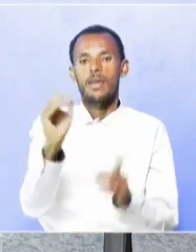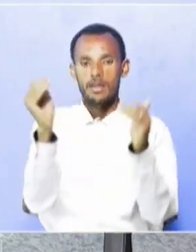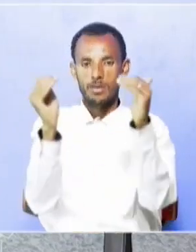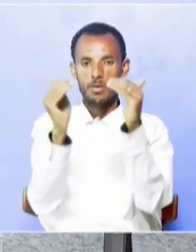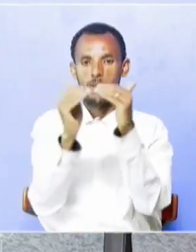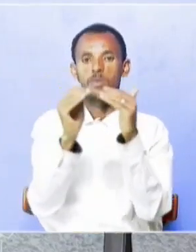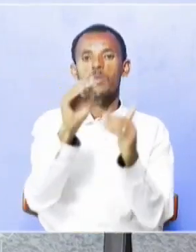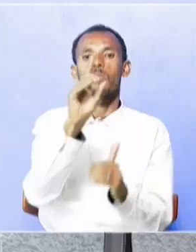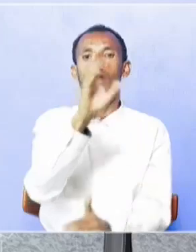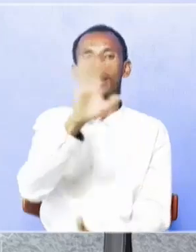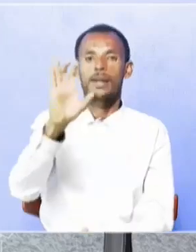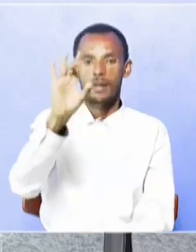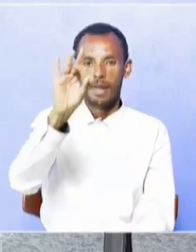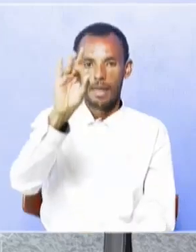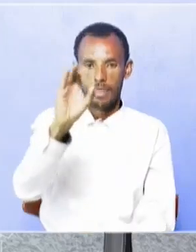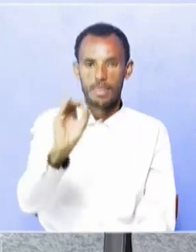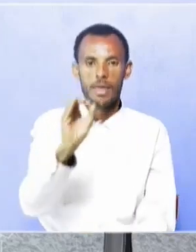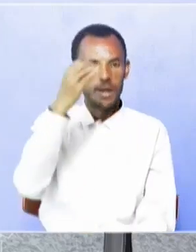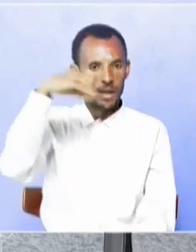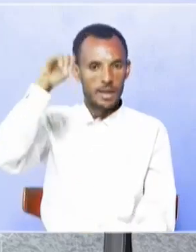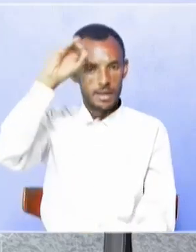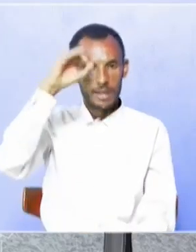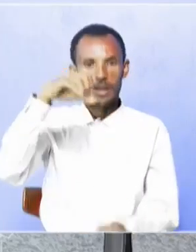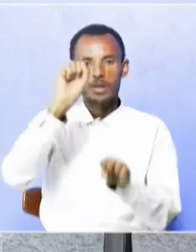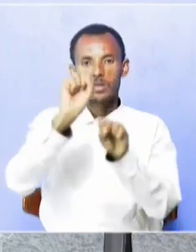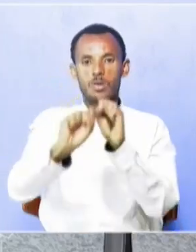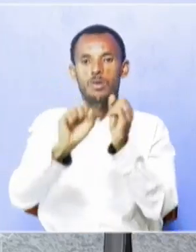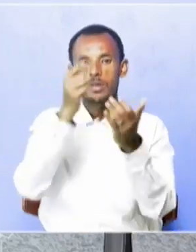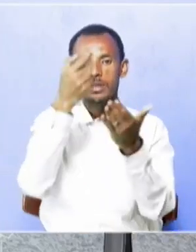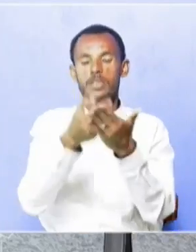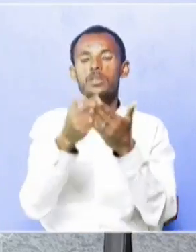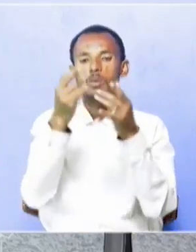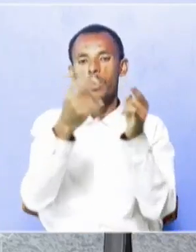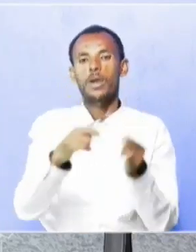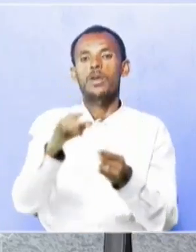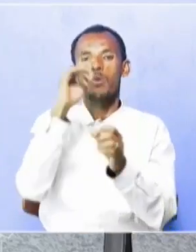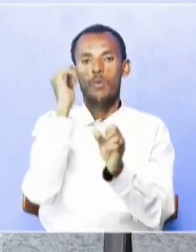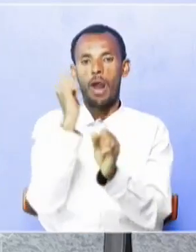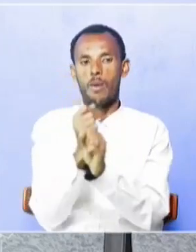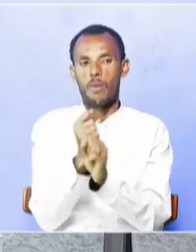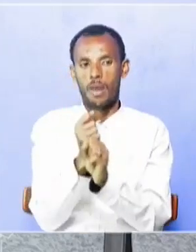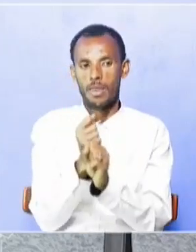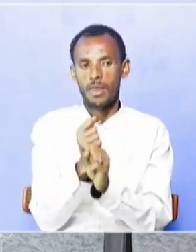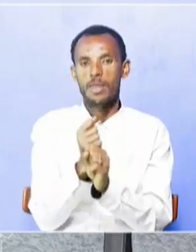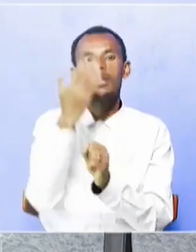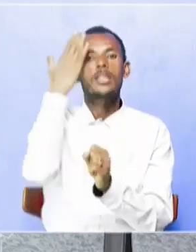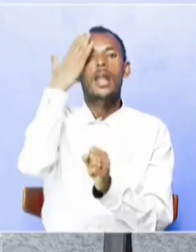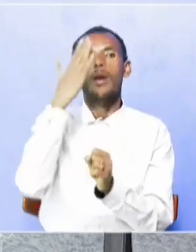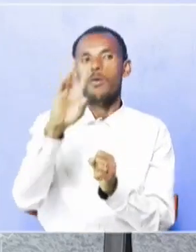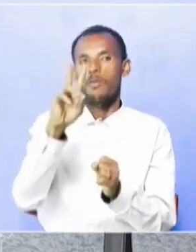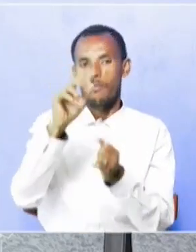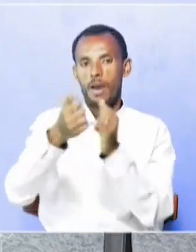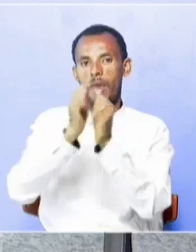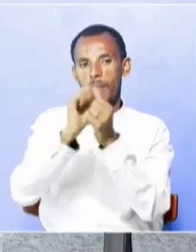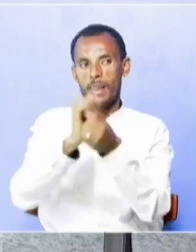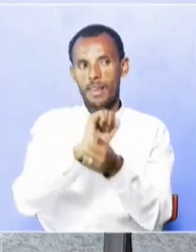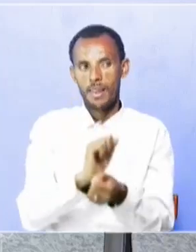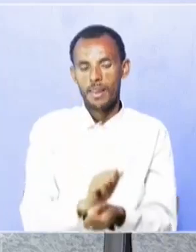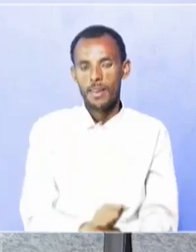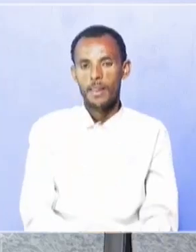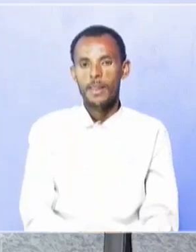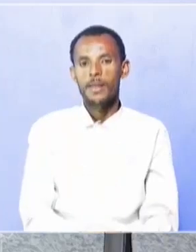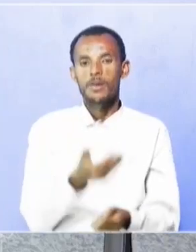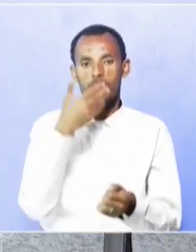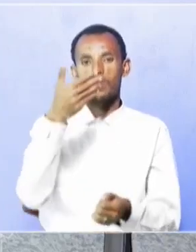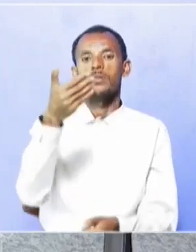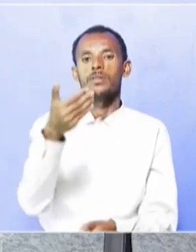is 180 degree. So, in this way, you can calculate the unknown variables, right?